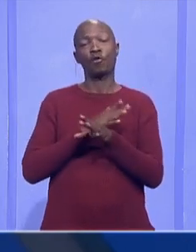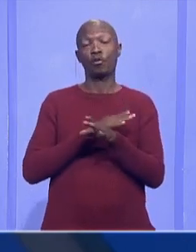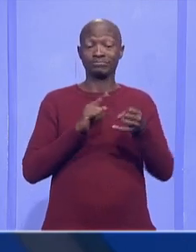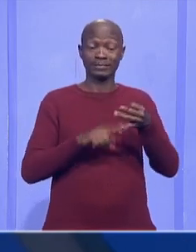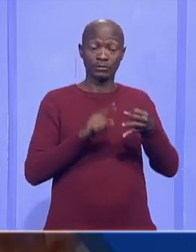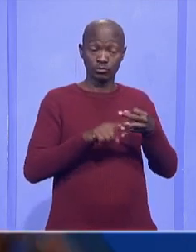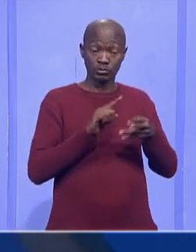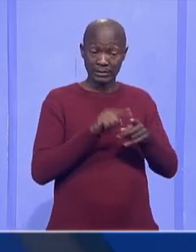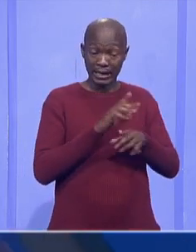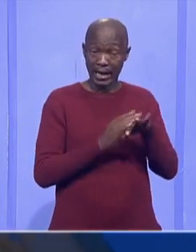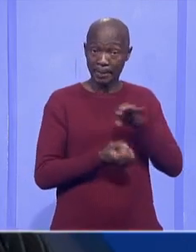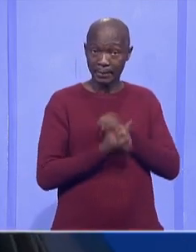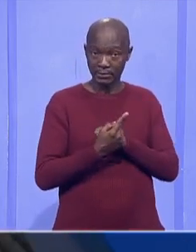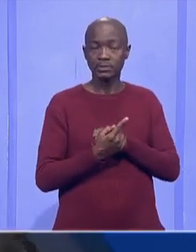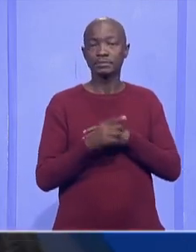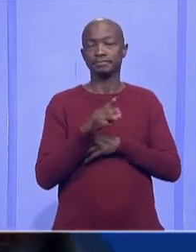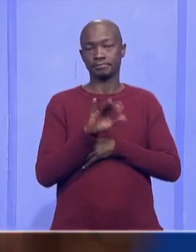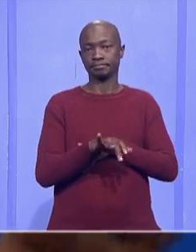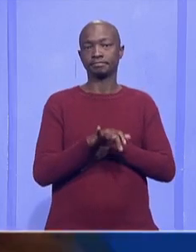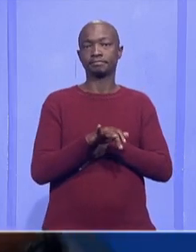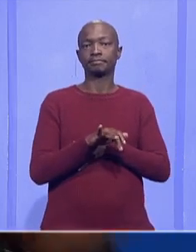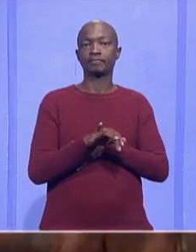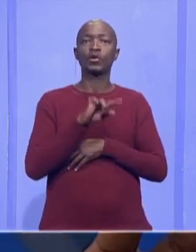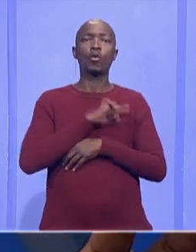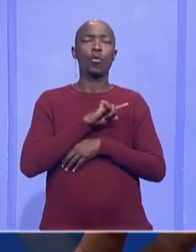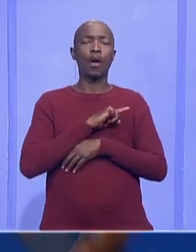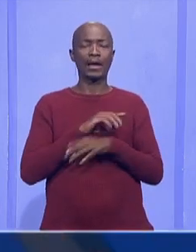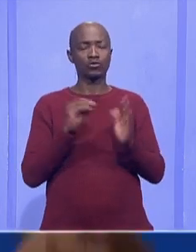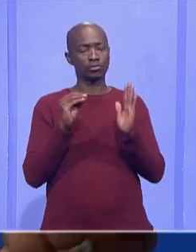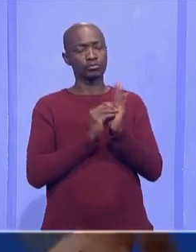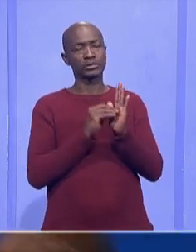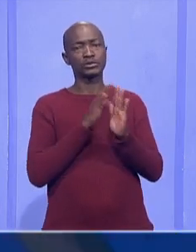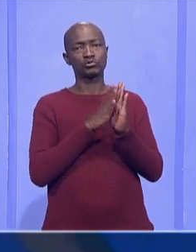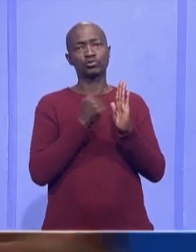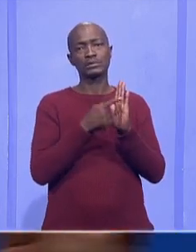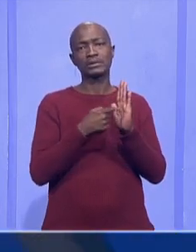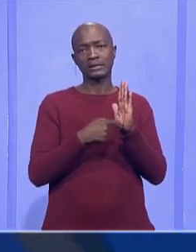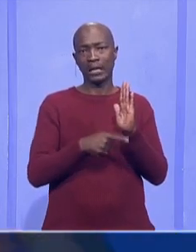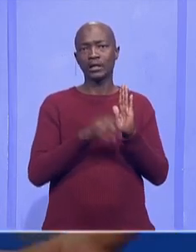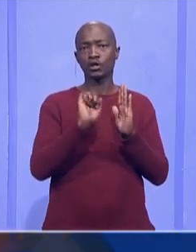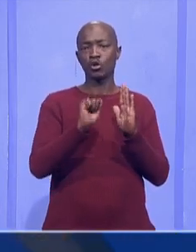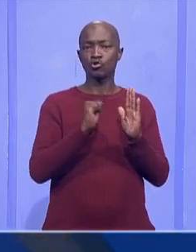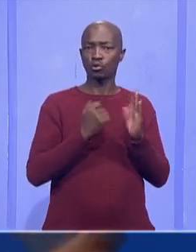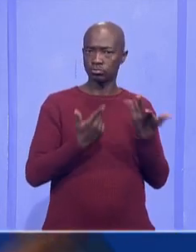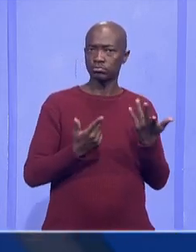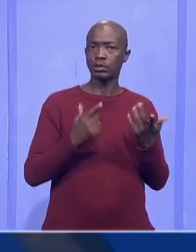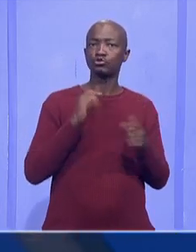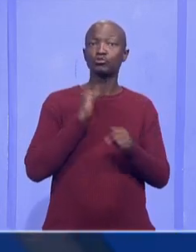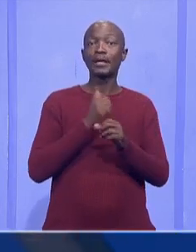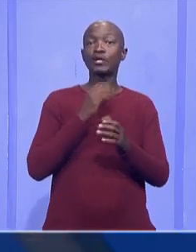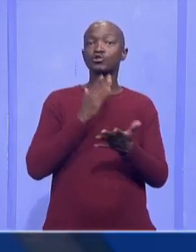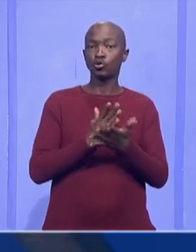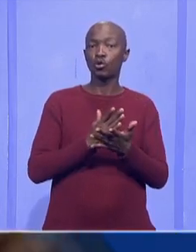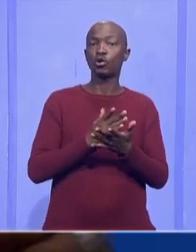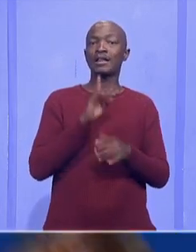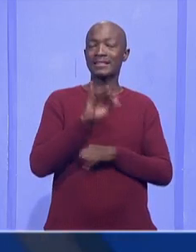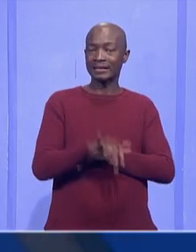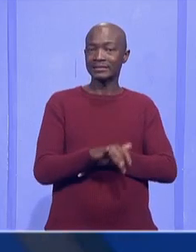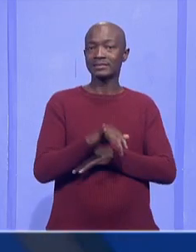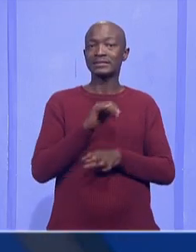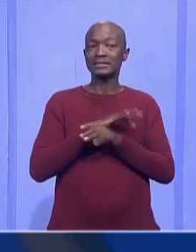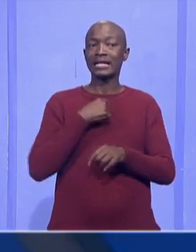process happens. And then the reason why you are putting your details in the bigger envelope is just to be able to make sure that there is reconciliation, that